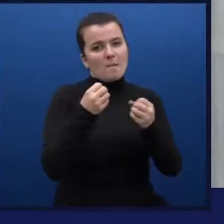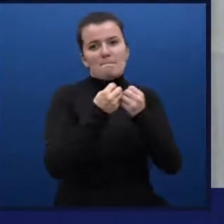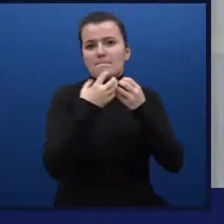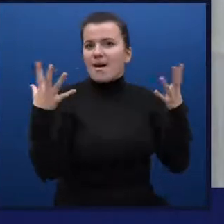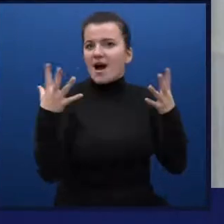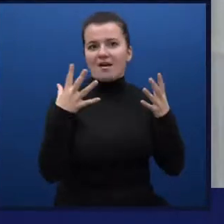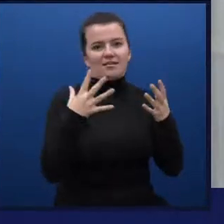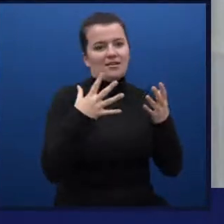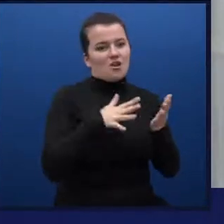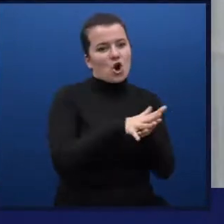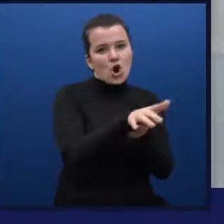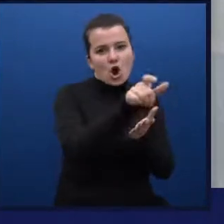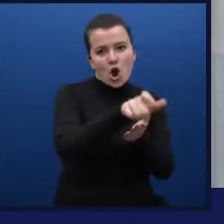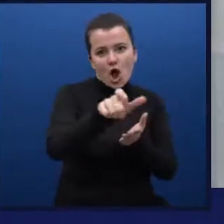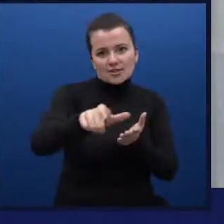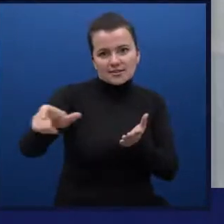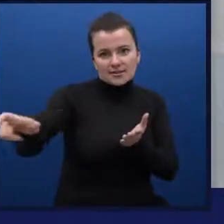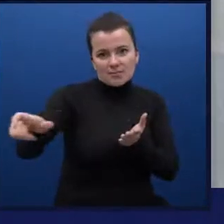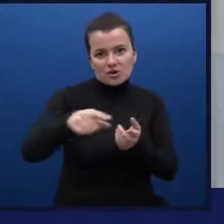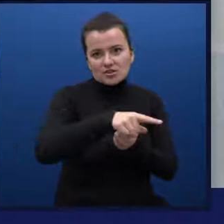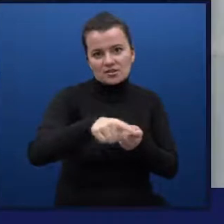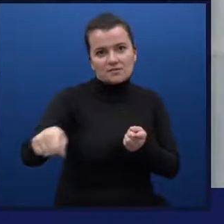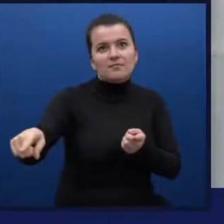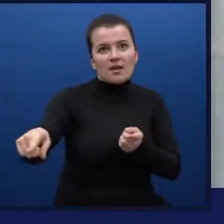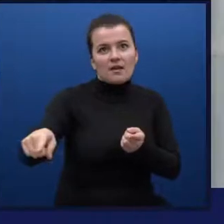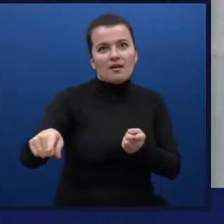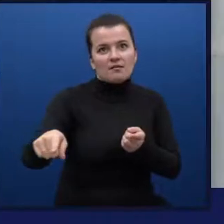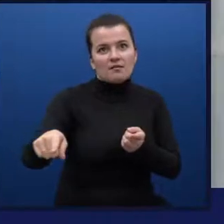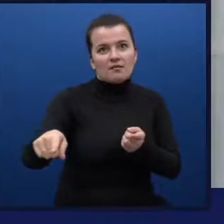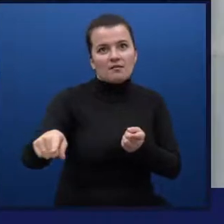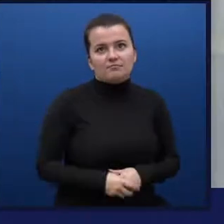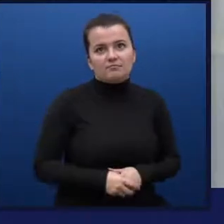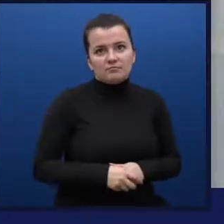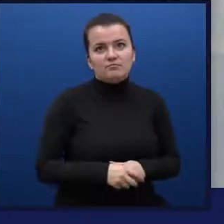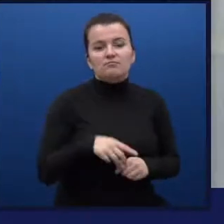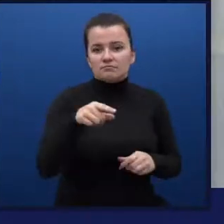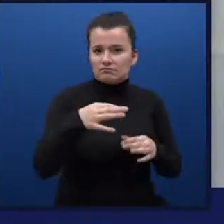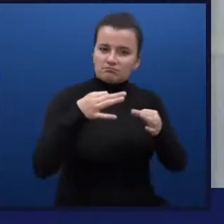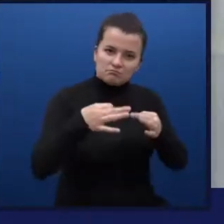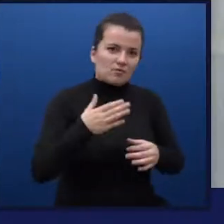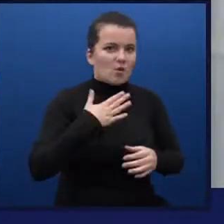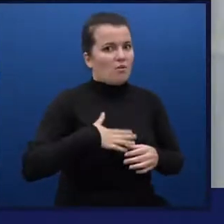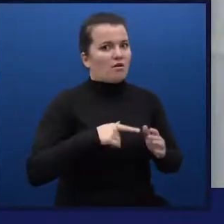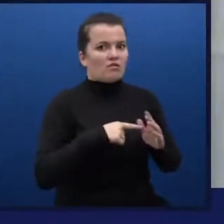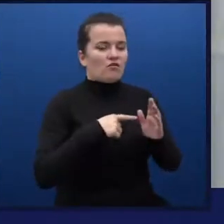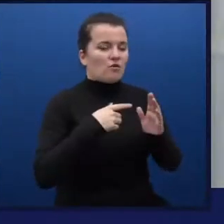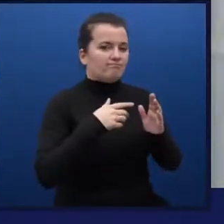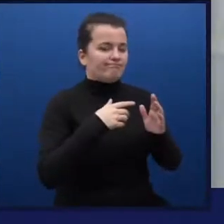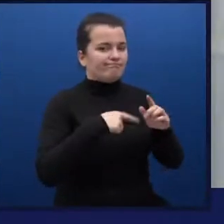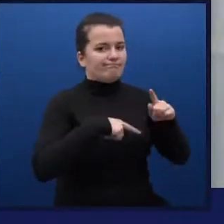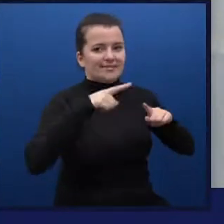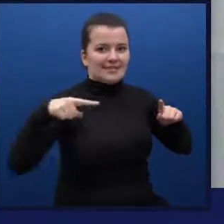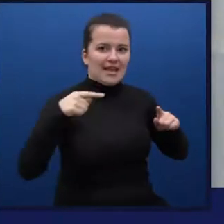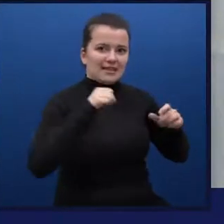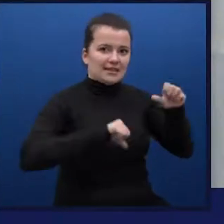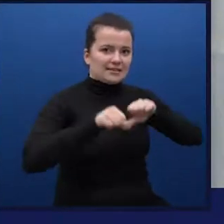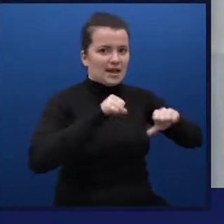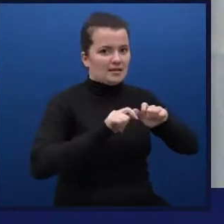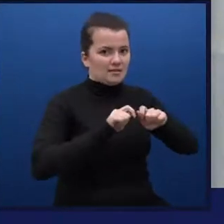sites is the ML labs for their data science projects. So, and this is part